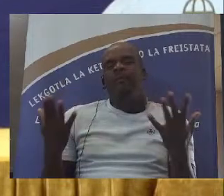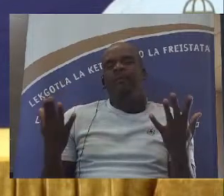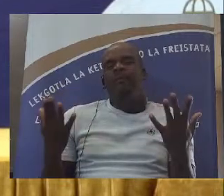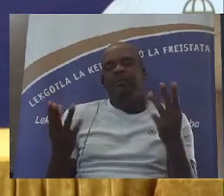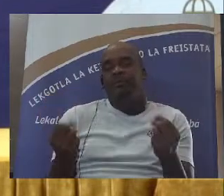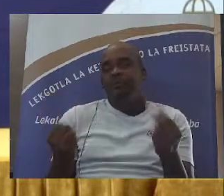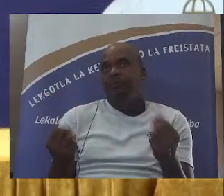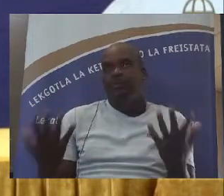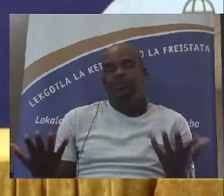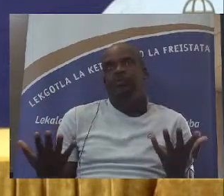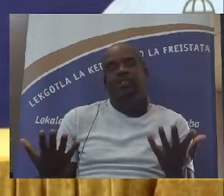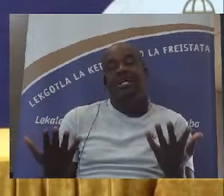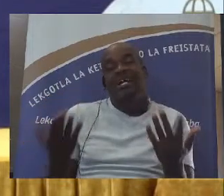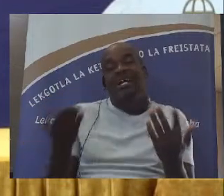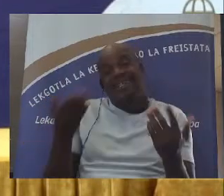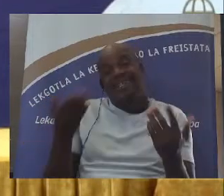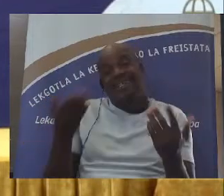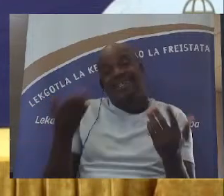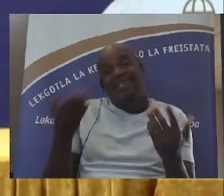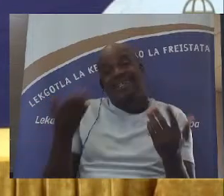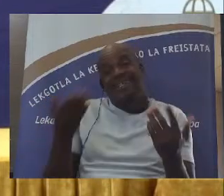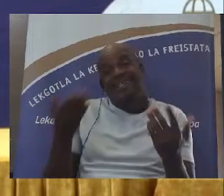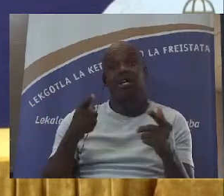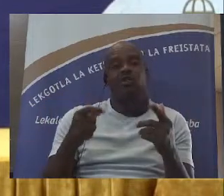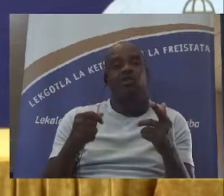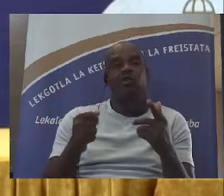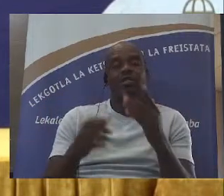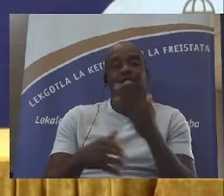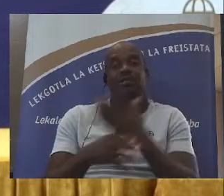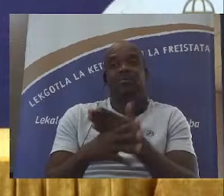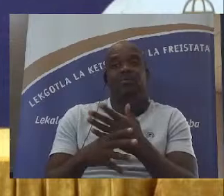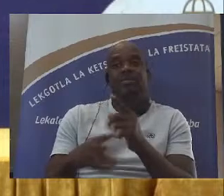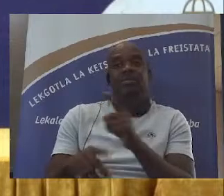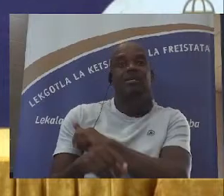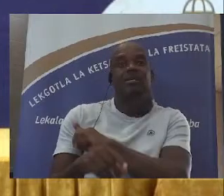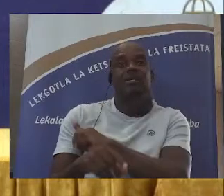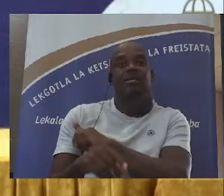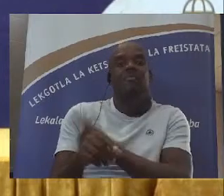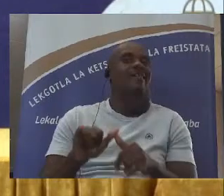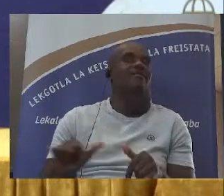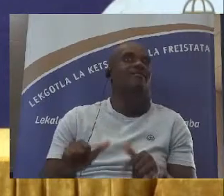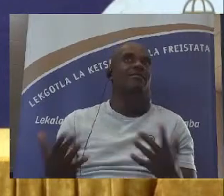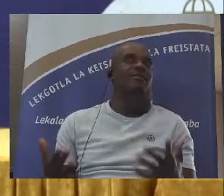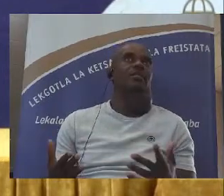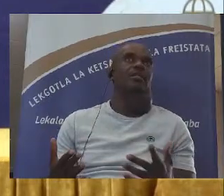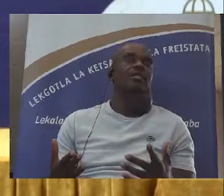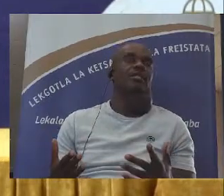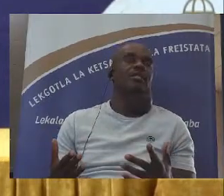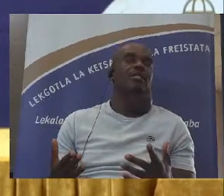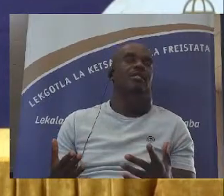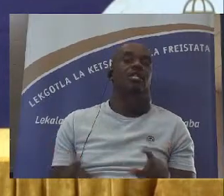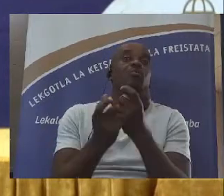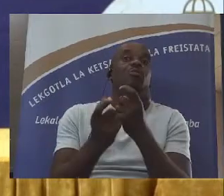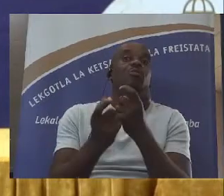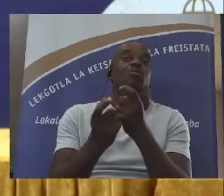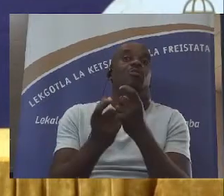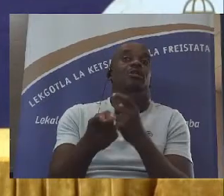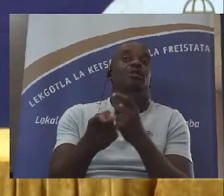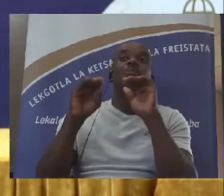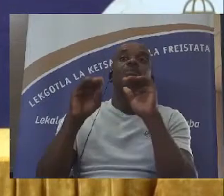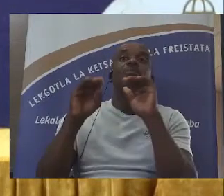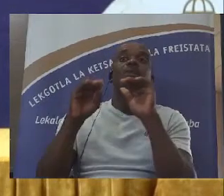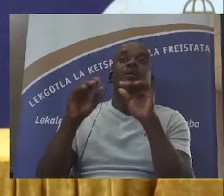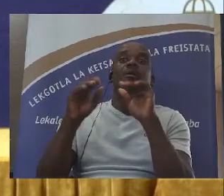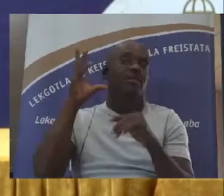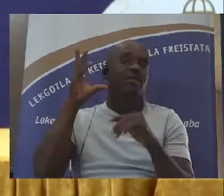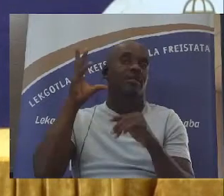through the portfolio committee public hearings process, they've said no. The minister has this right to declare